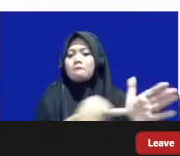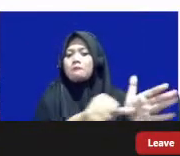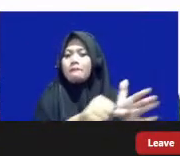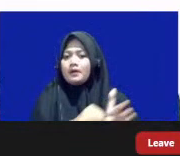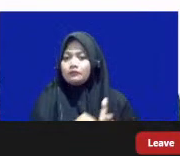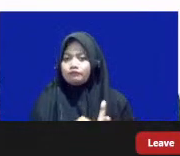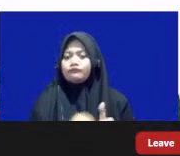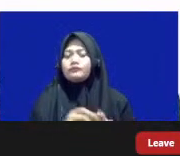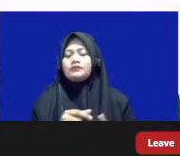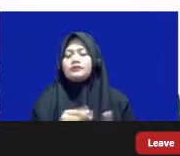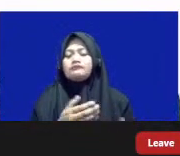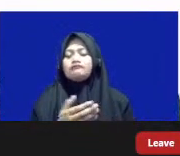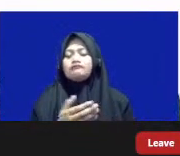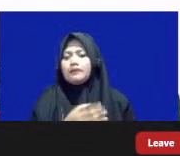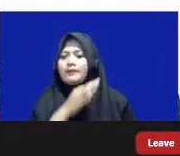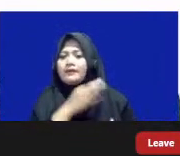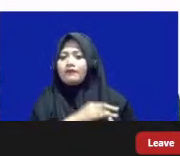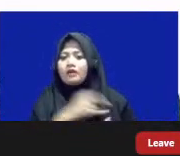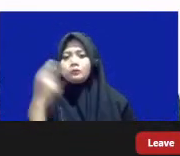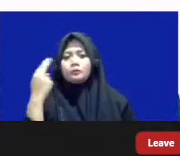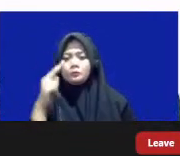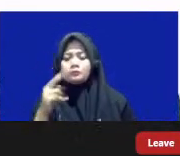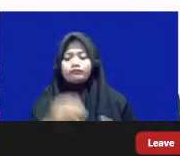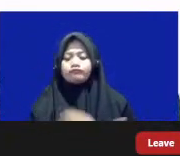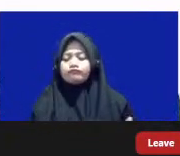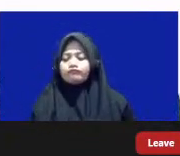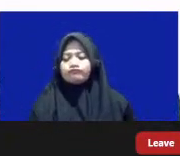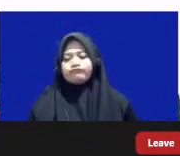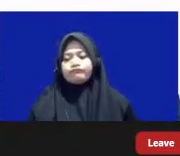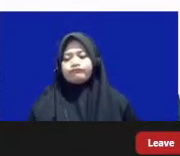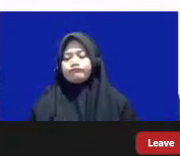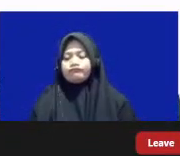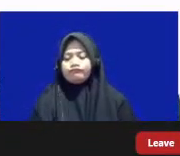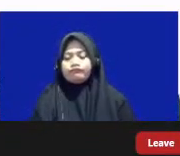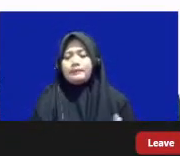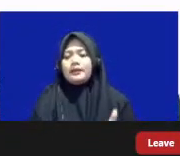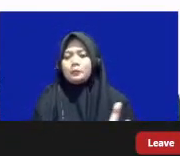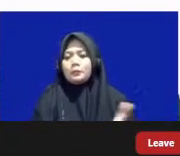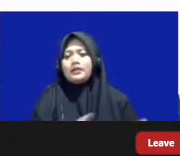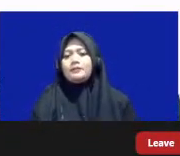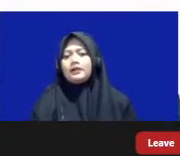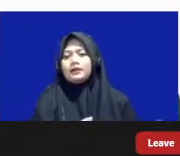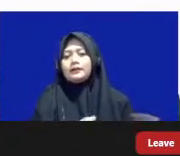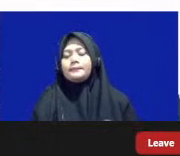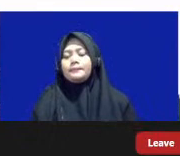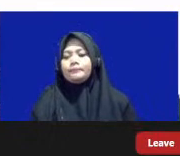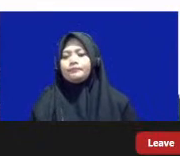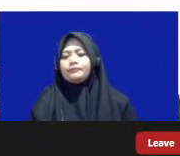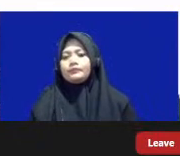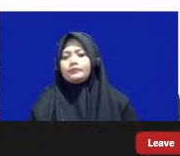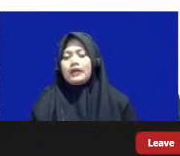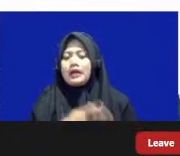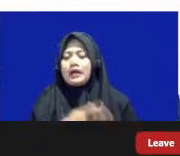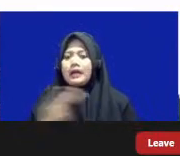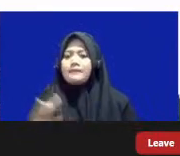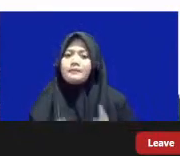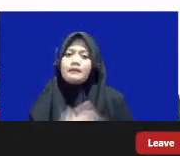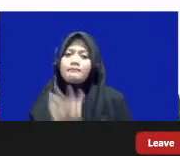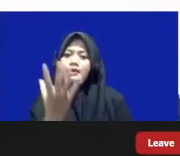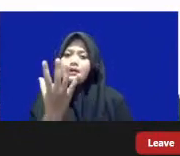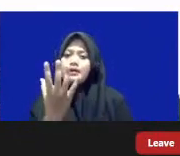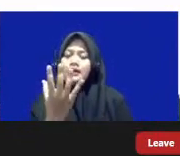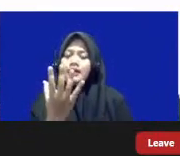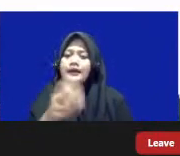WFP, in collaboration with Ministry of Disaster Management and Relief, developed a community-based early warning dissemination framework